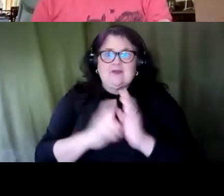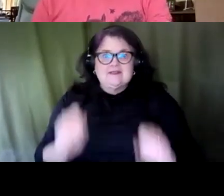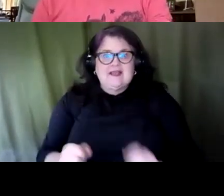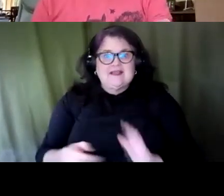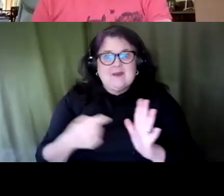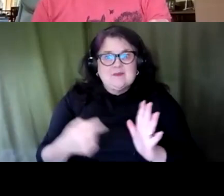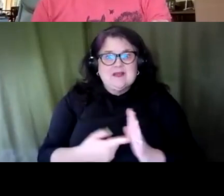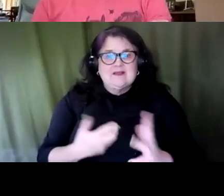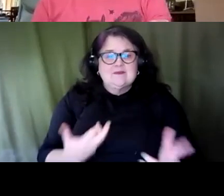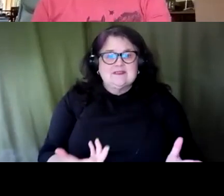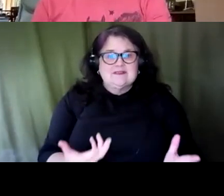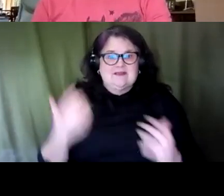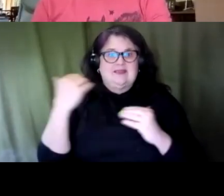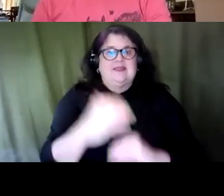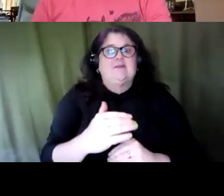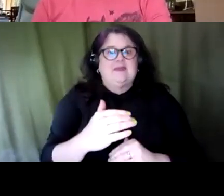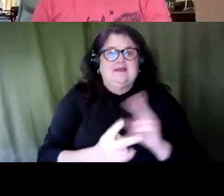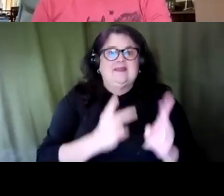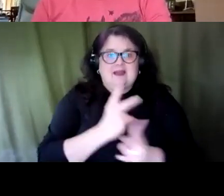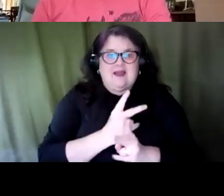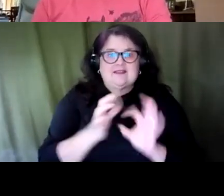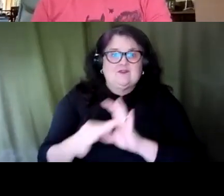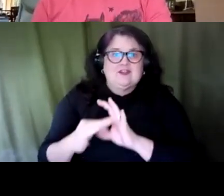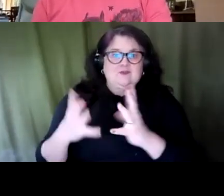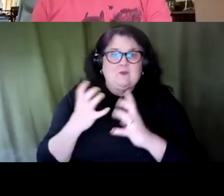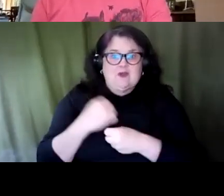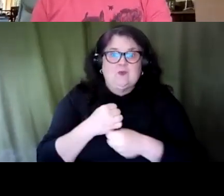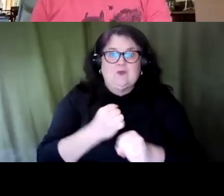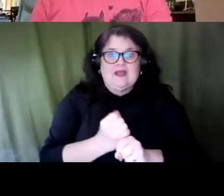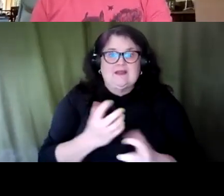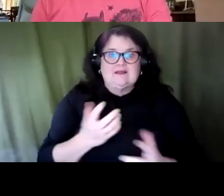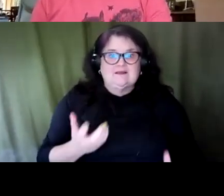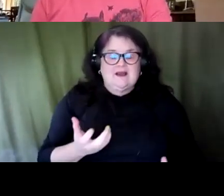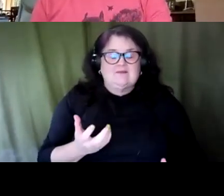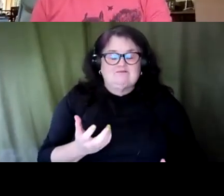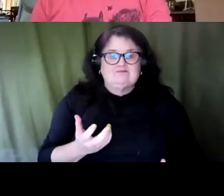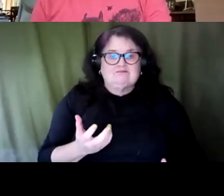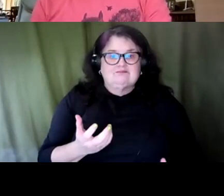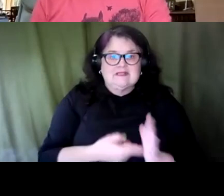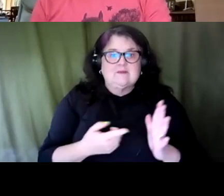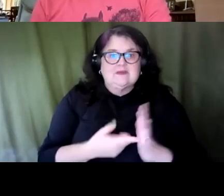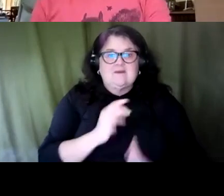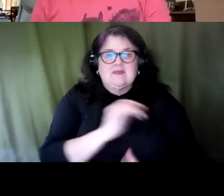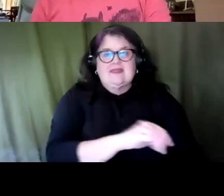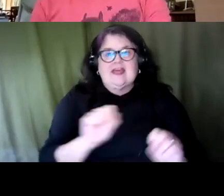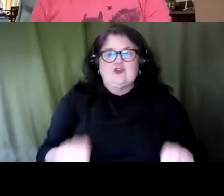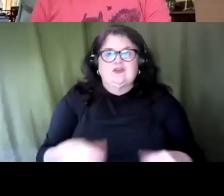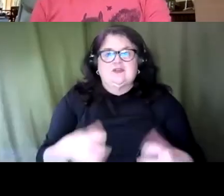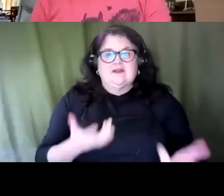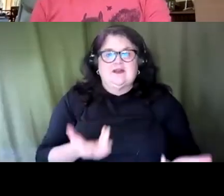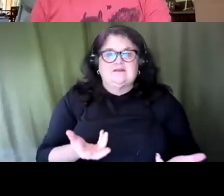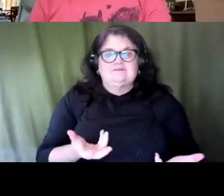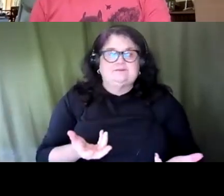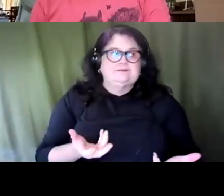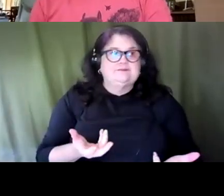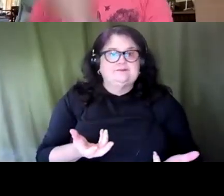be limiting of the kinds of relationships we want to create. And sometimes that could be,